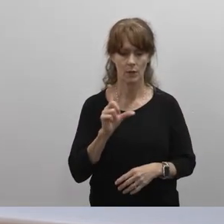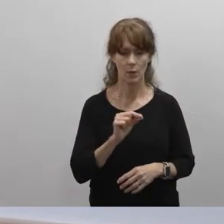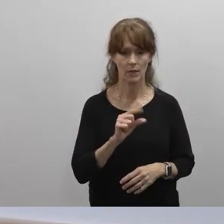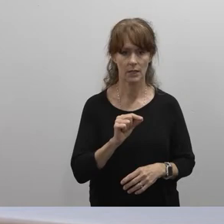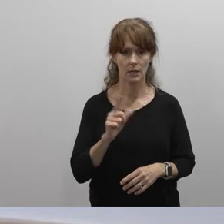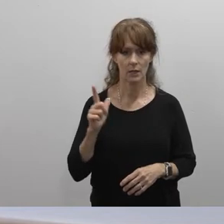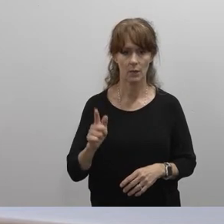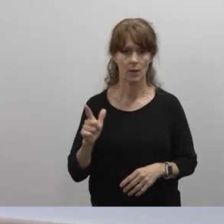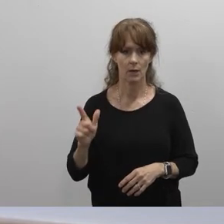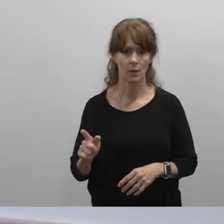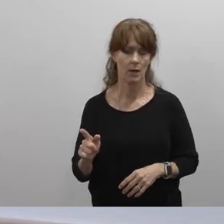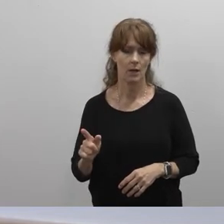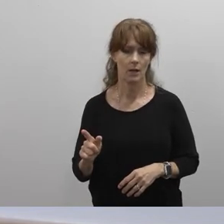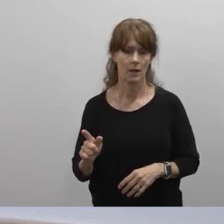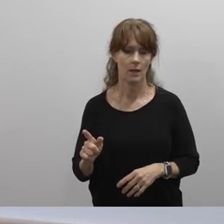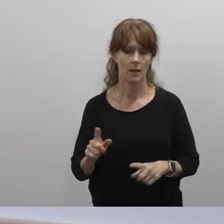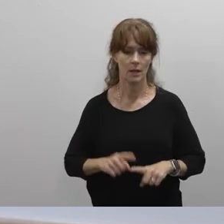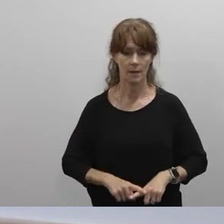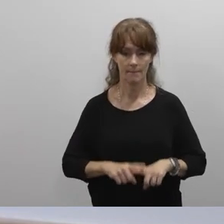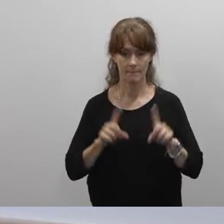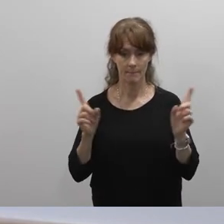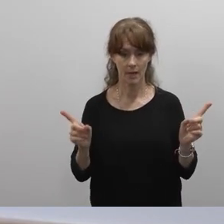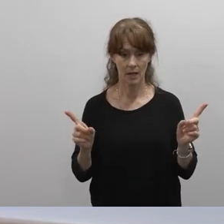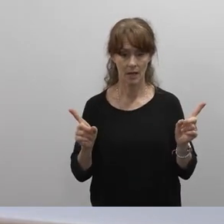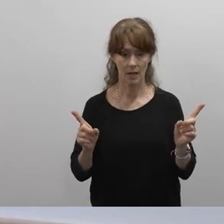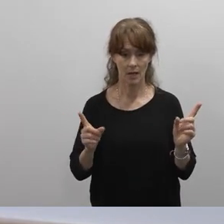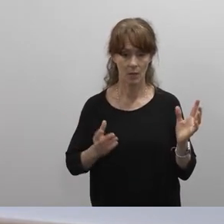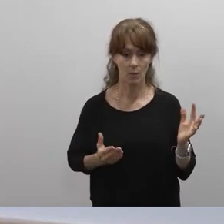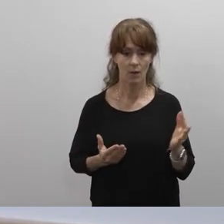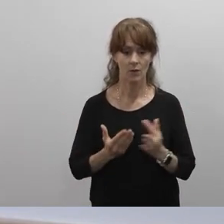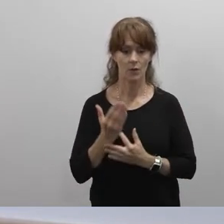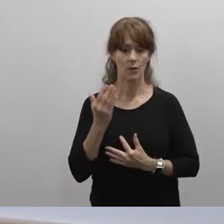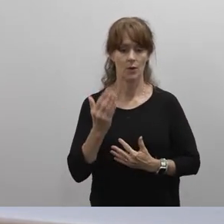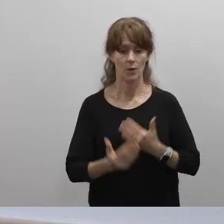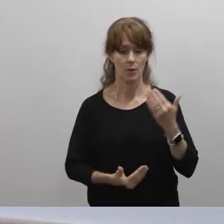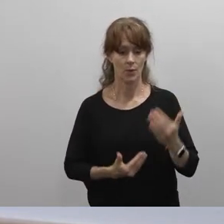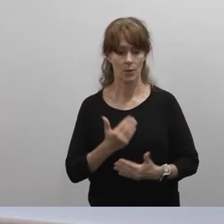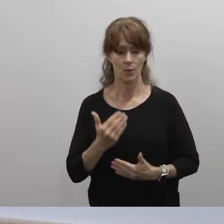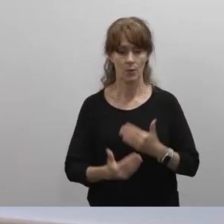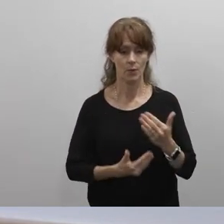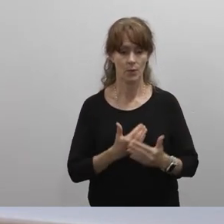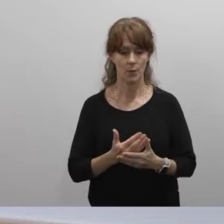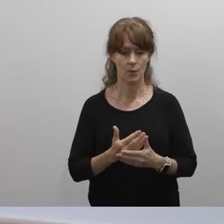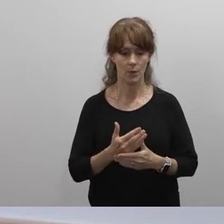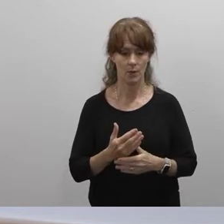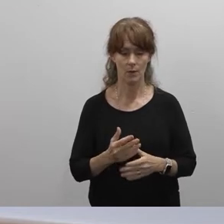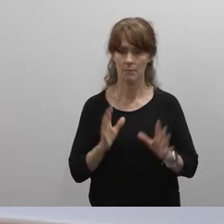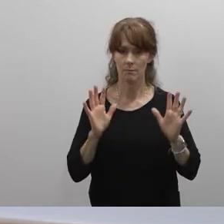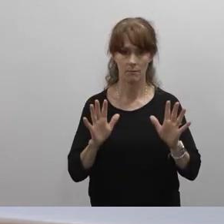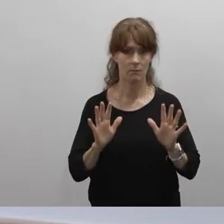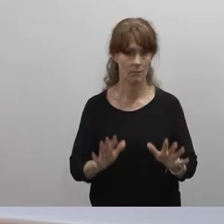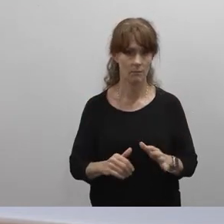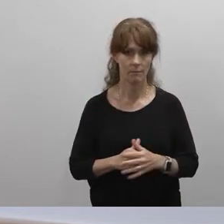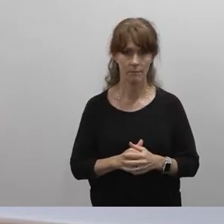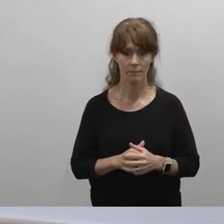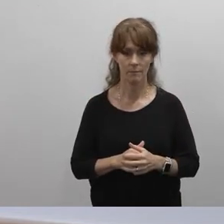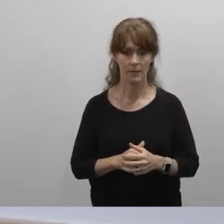2021. But then I went through an onboarding process, which I thought was terrific. I mean, it